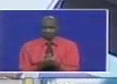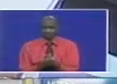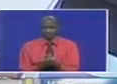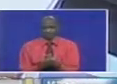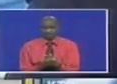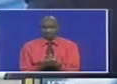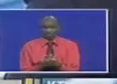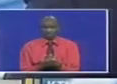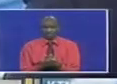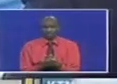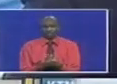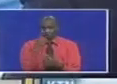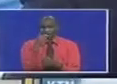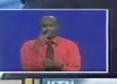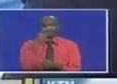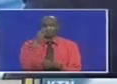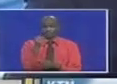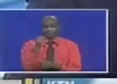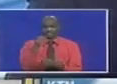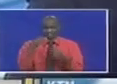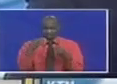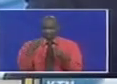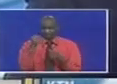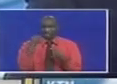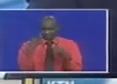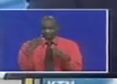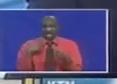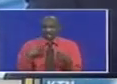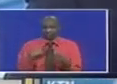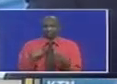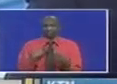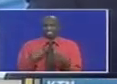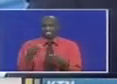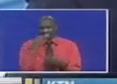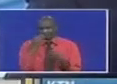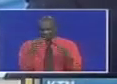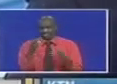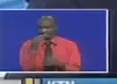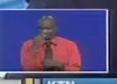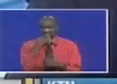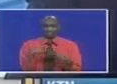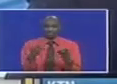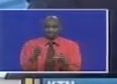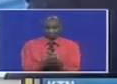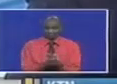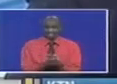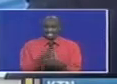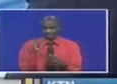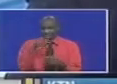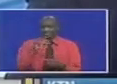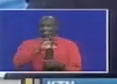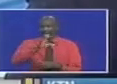Only 153 need relief supplies. If just the 78 million was utilized by the county